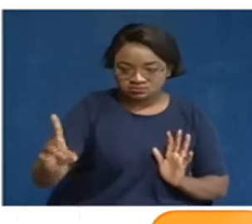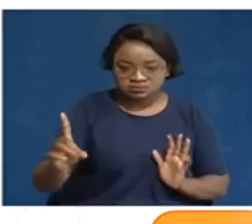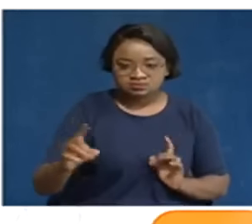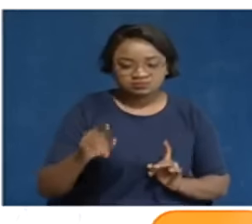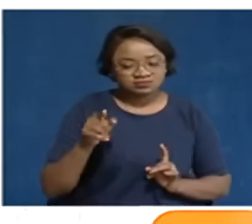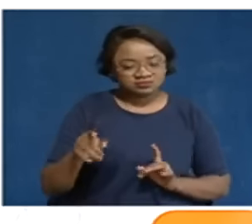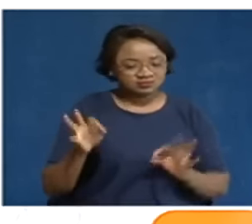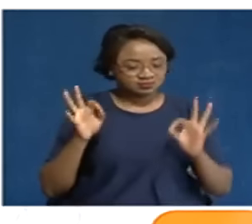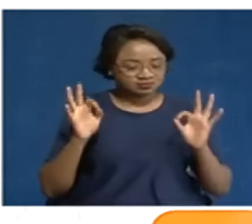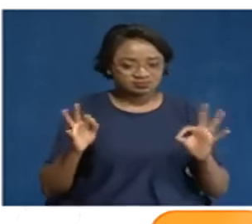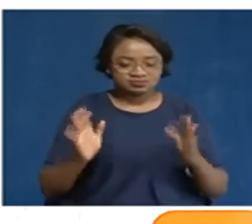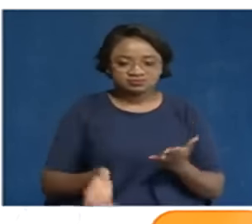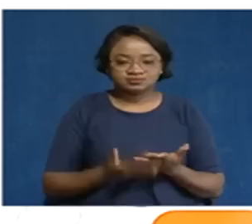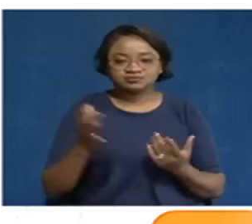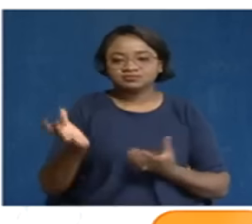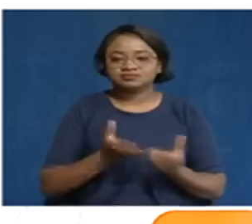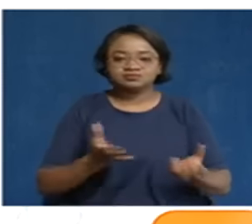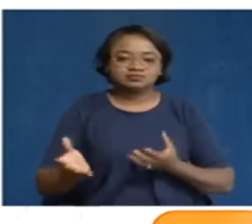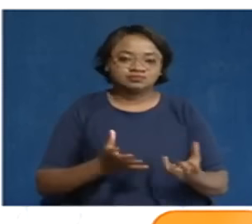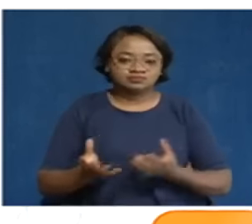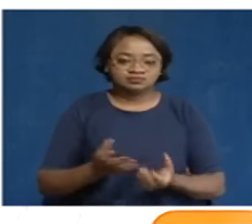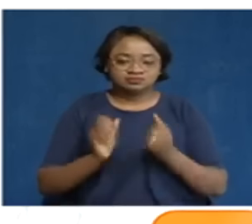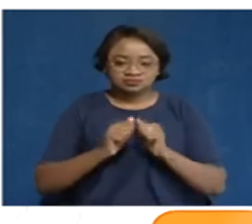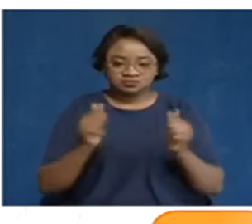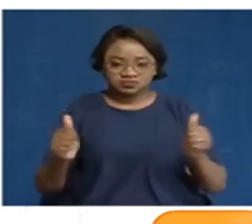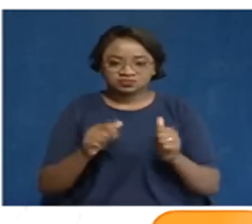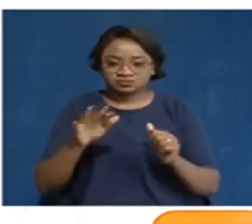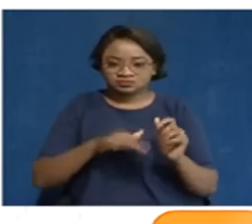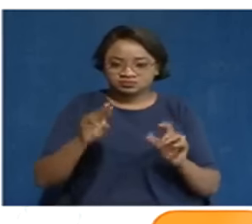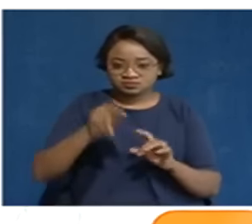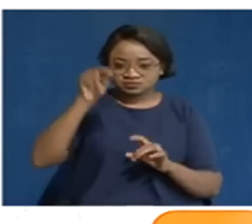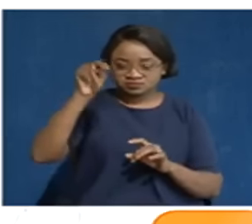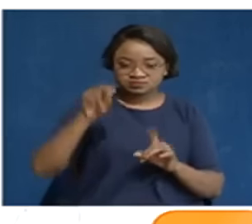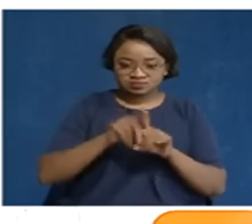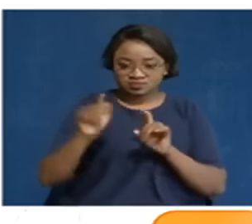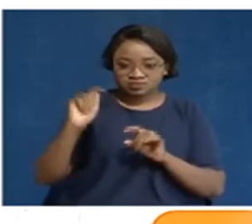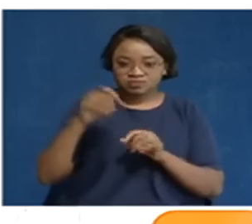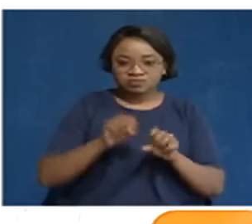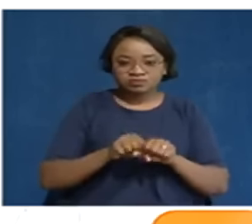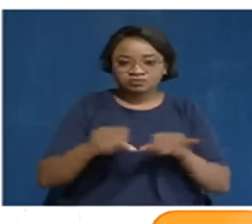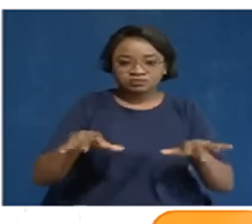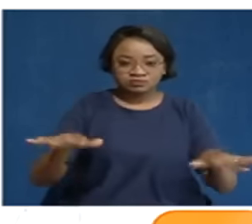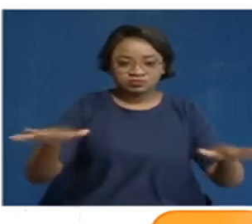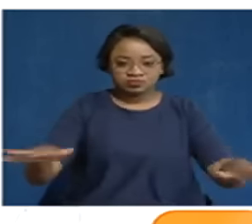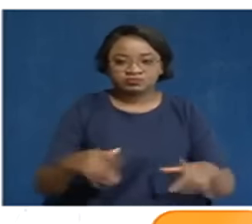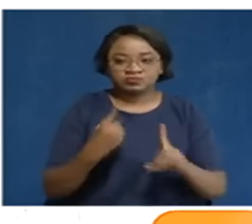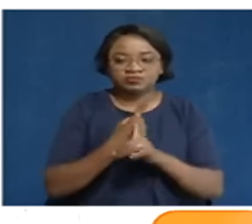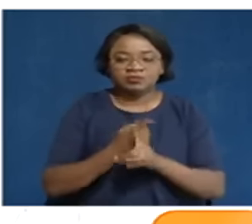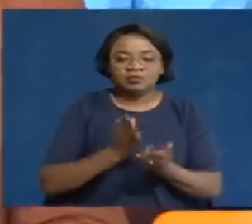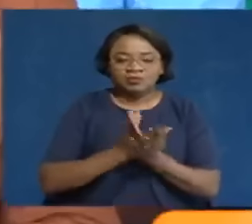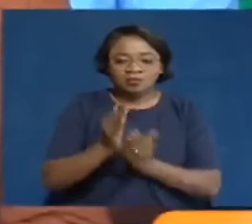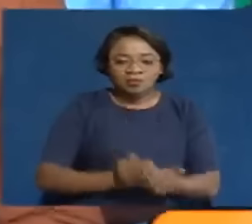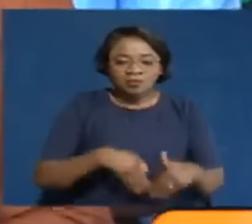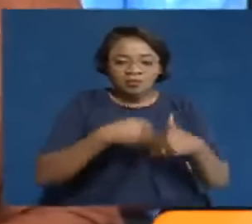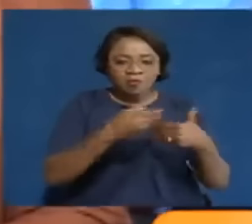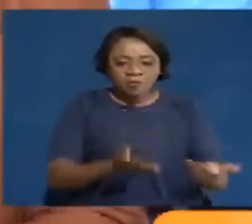in fostering trade along the northern corridor to Uganda while extending Kenya's reach into the central corridor via the port of Mwanza